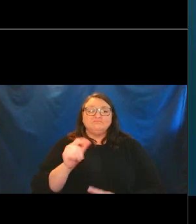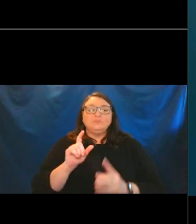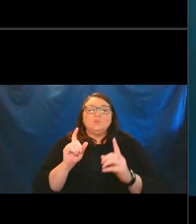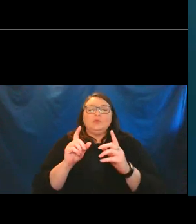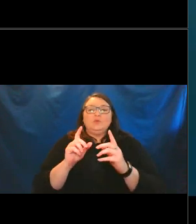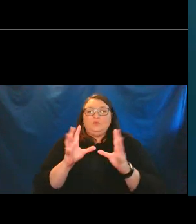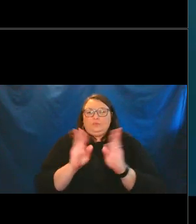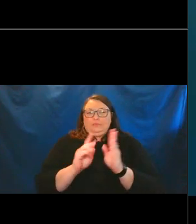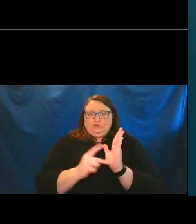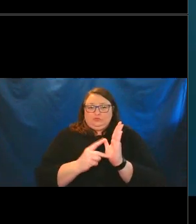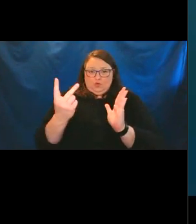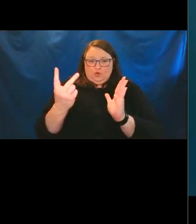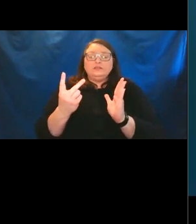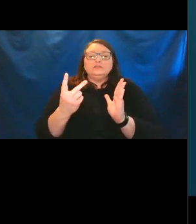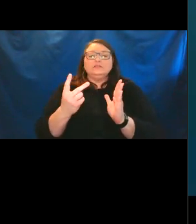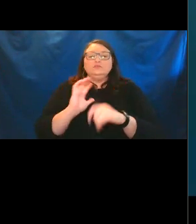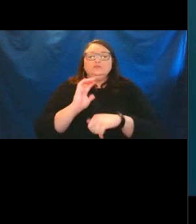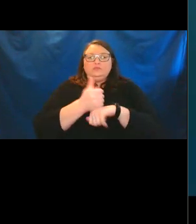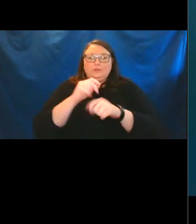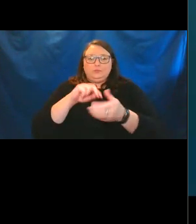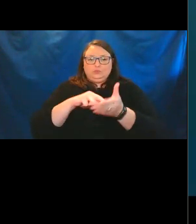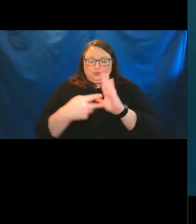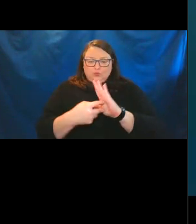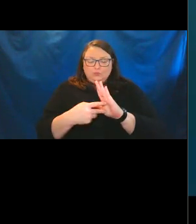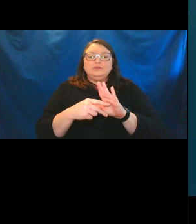and we plan to do the same thing with